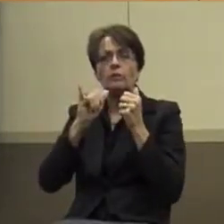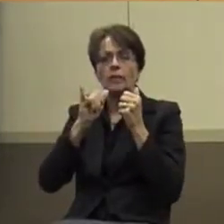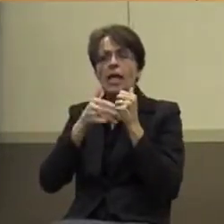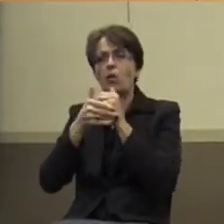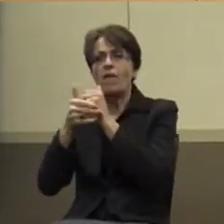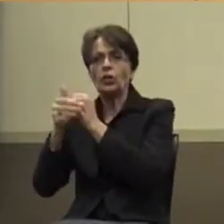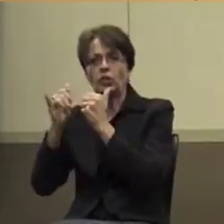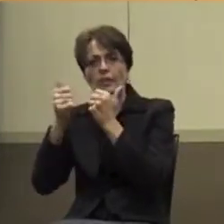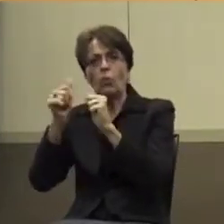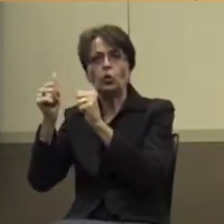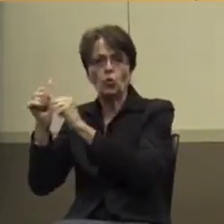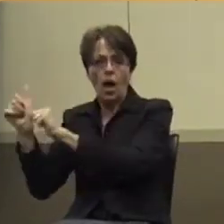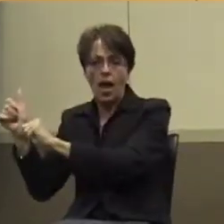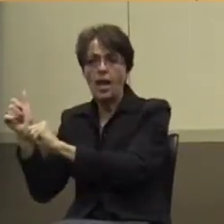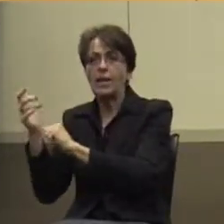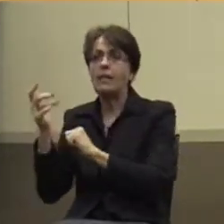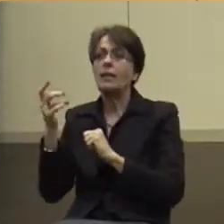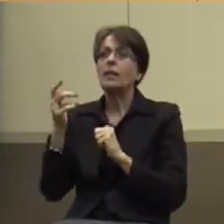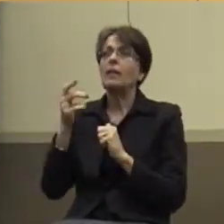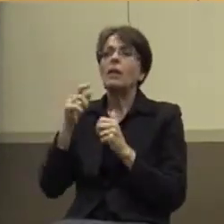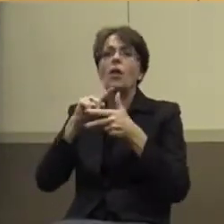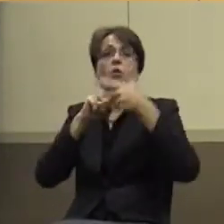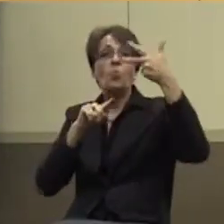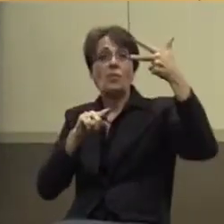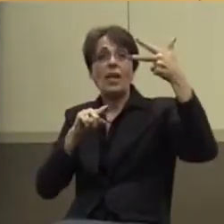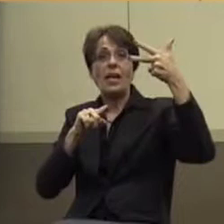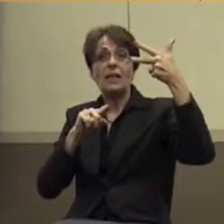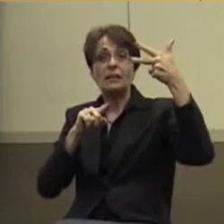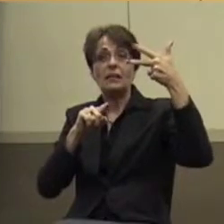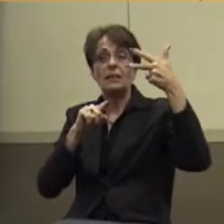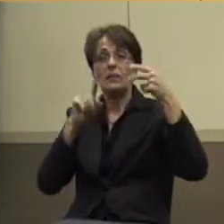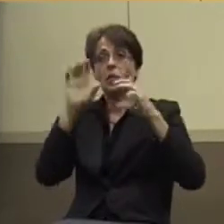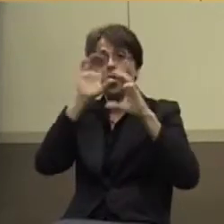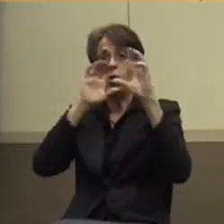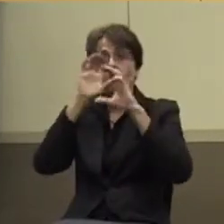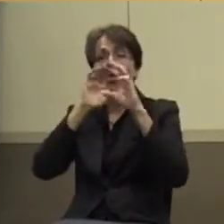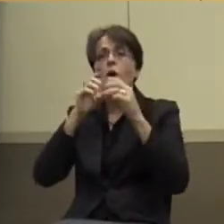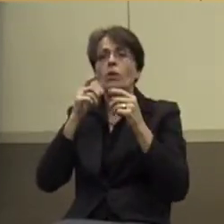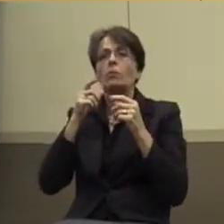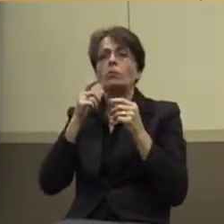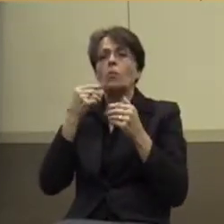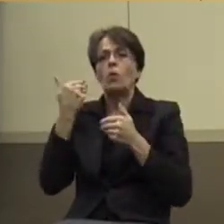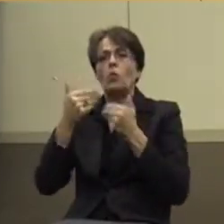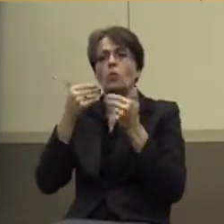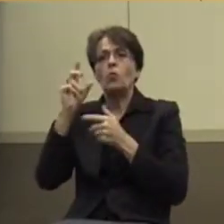And 3 things I want you to be looking for as you go through the data.